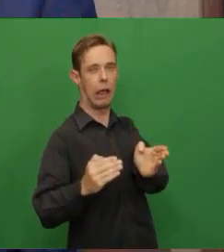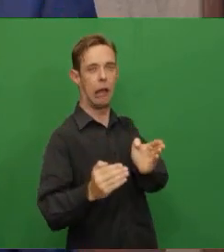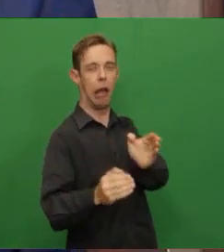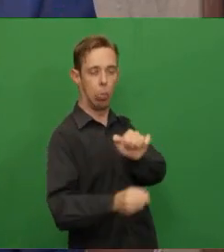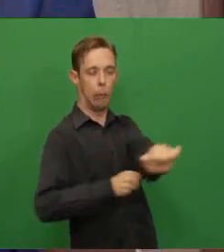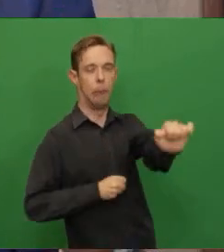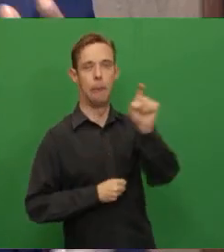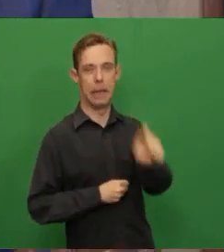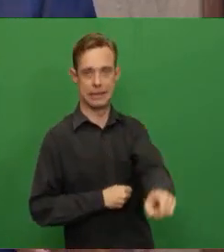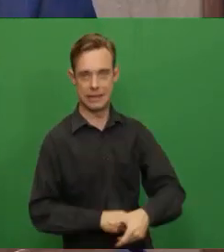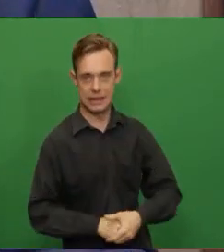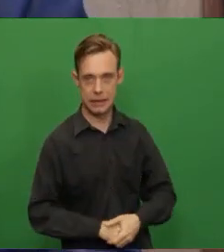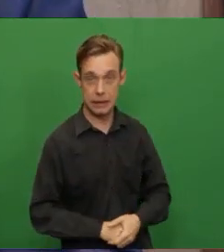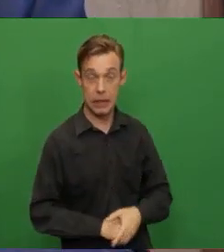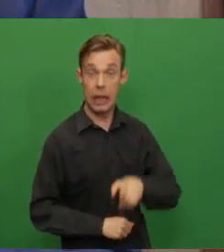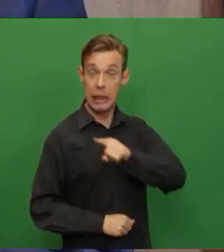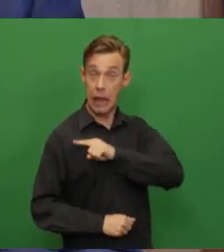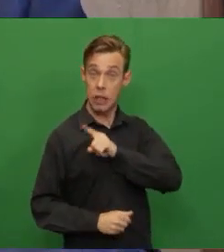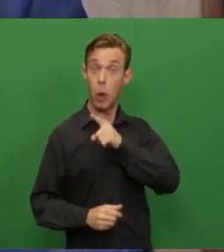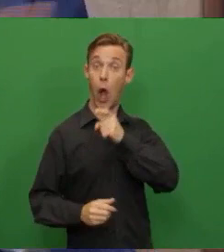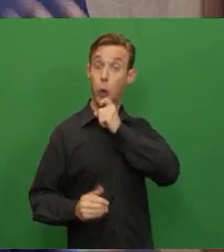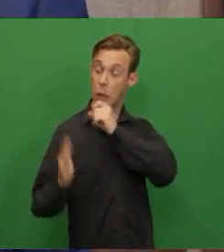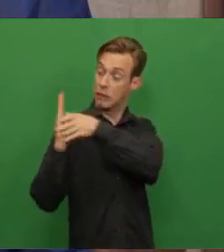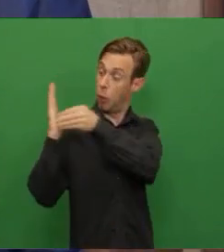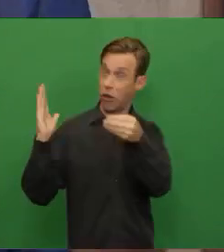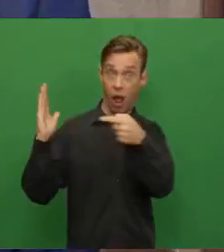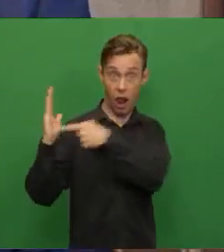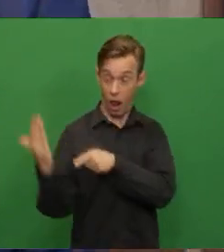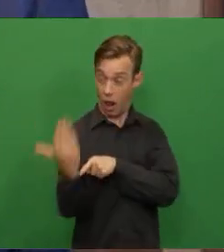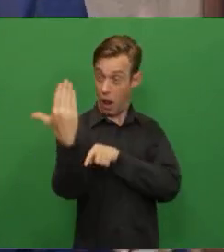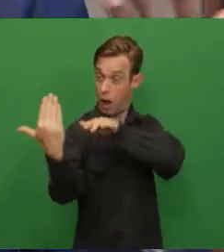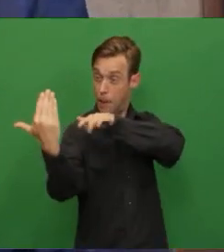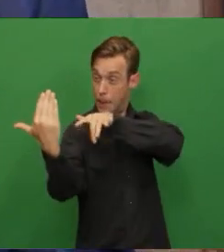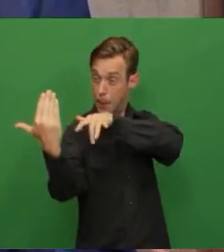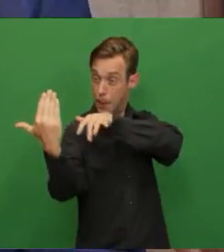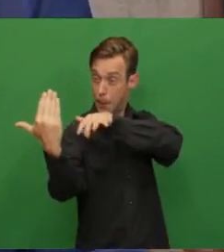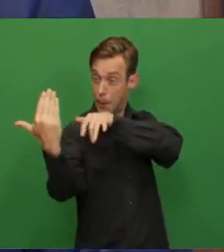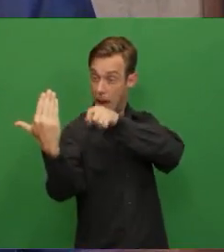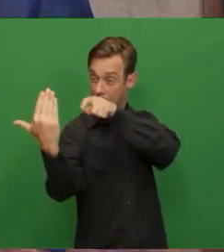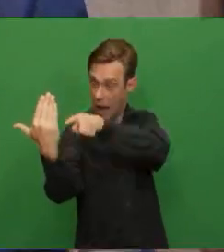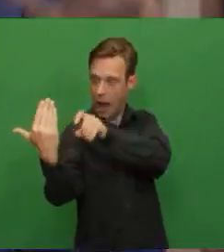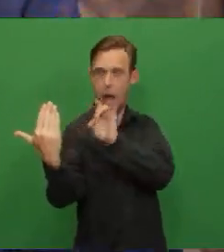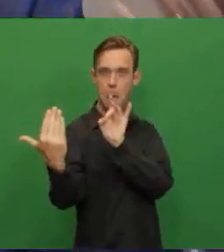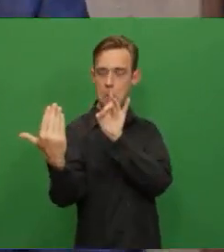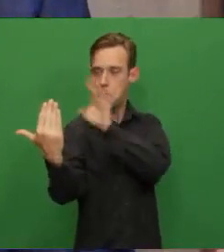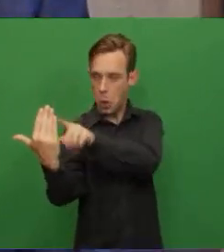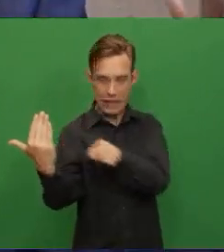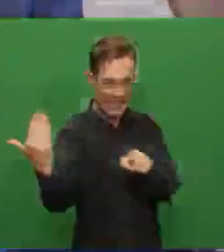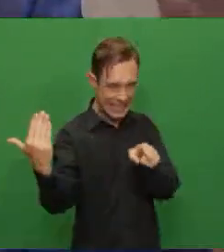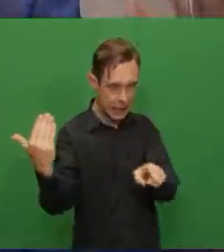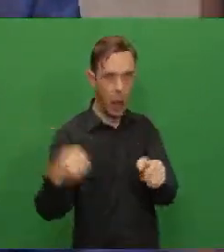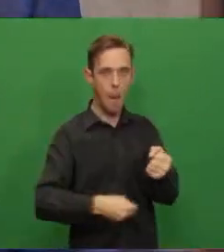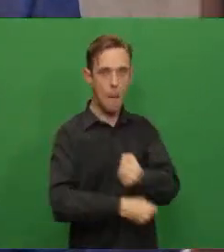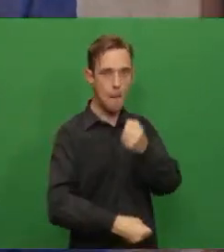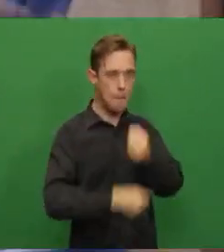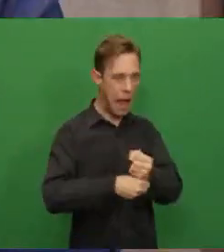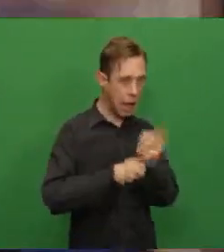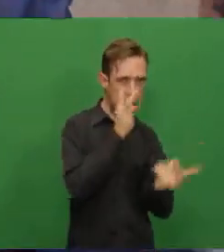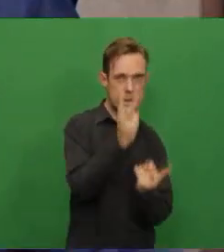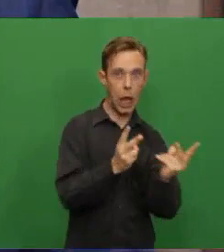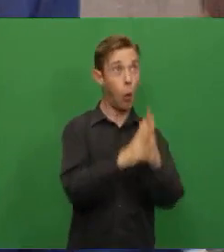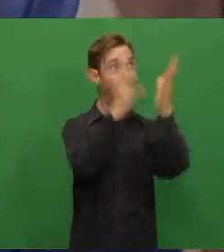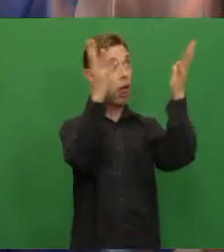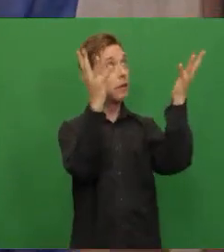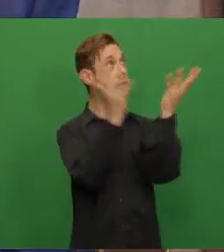It is, we believe, a level that will give the MPC flexibility that should we experience a shock in